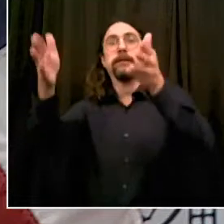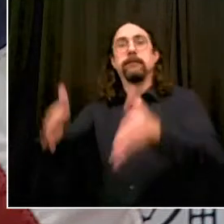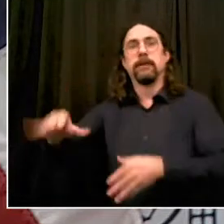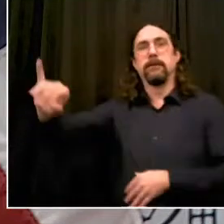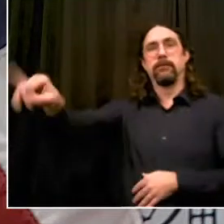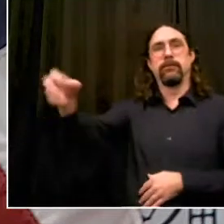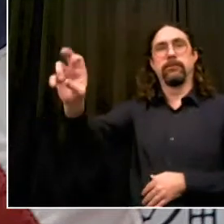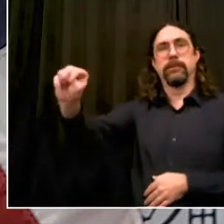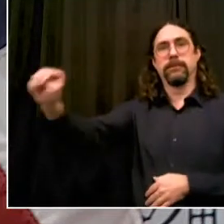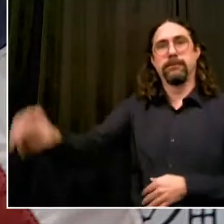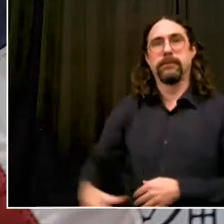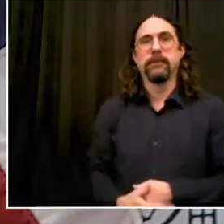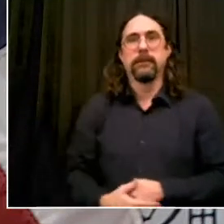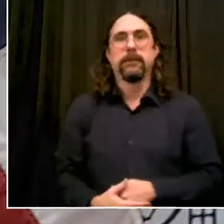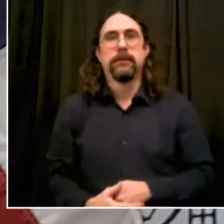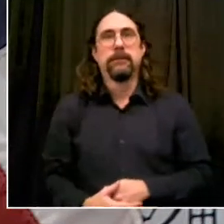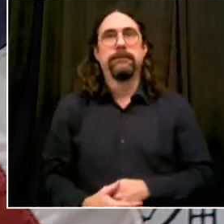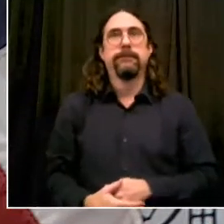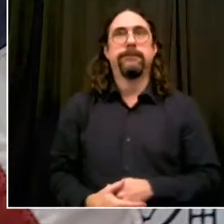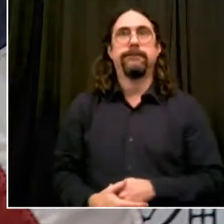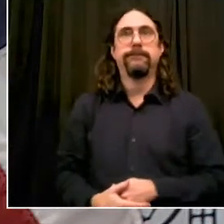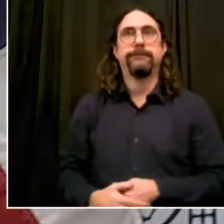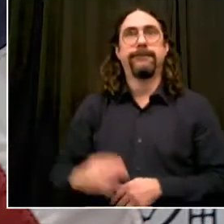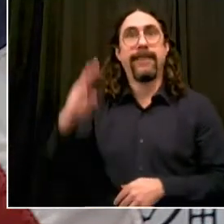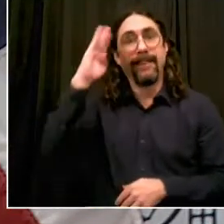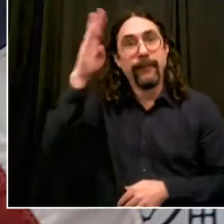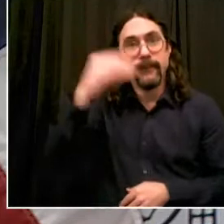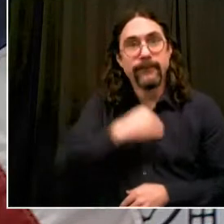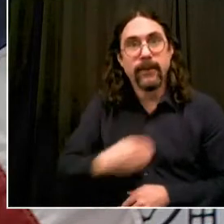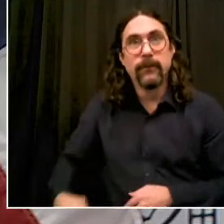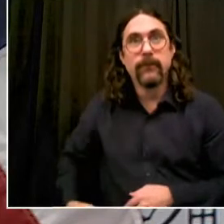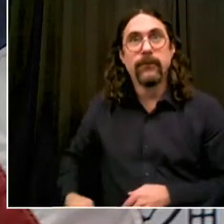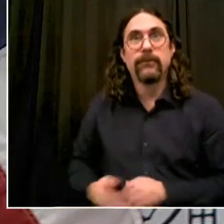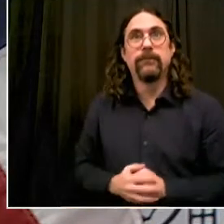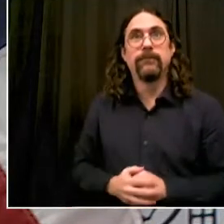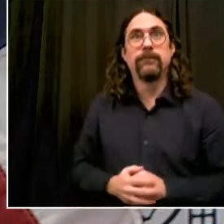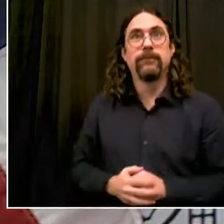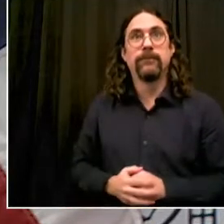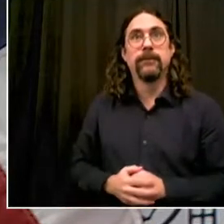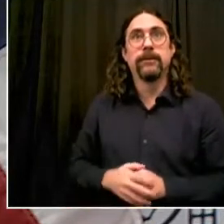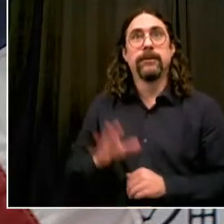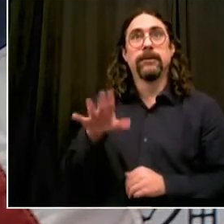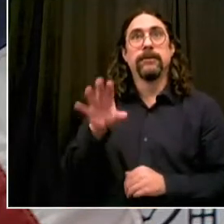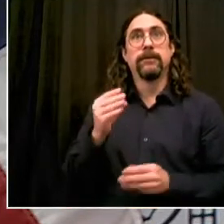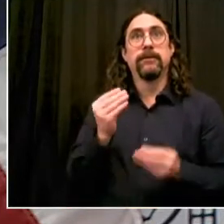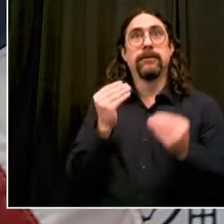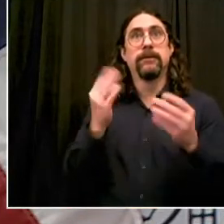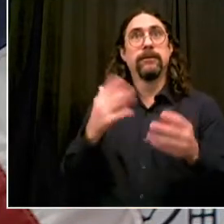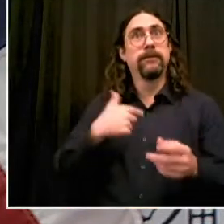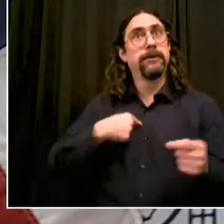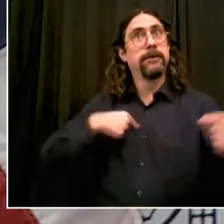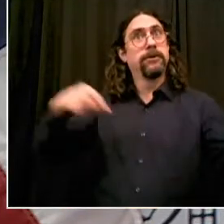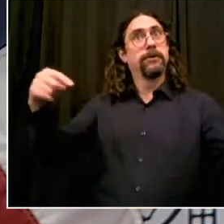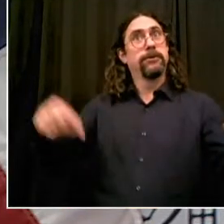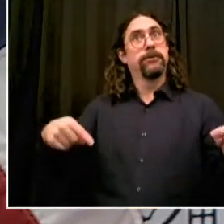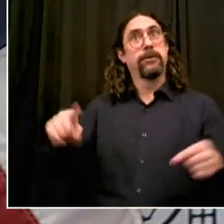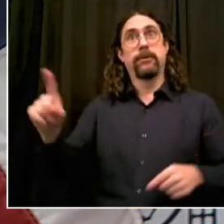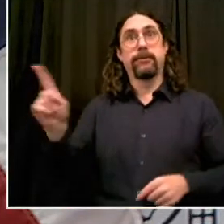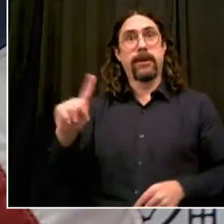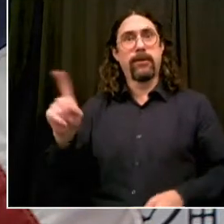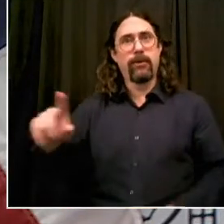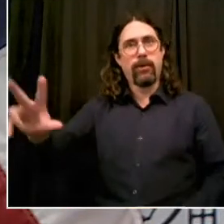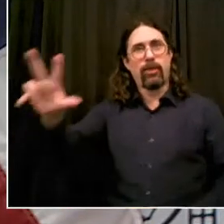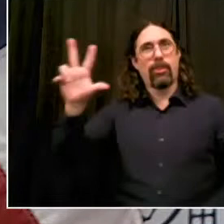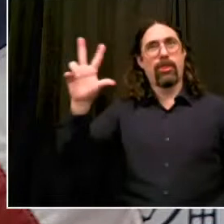Hey, Mr. Mayor. I'm speaking with you from here at 30 Rock, where the Christmas tree is up and it's going to be lit